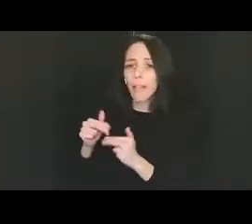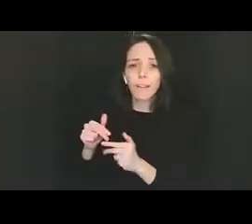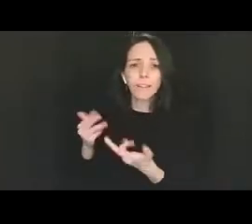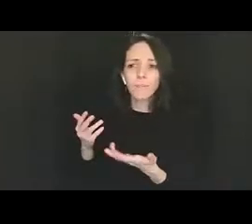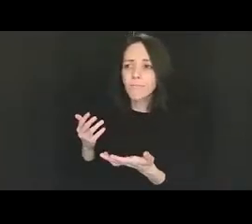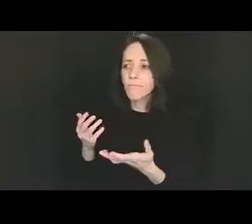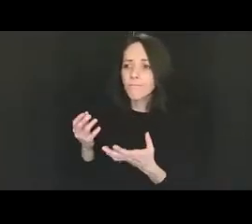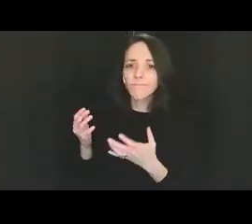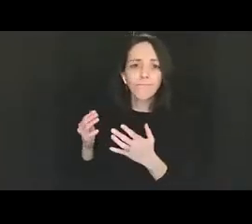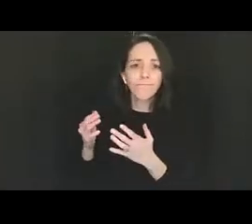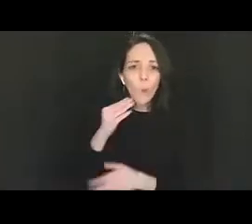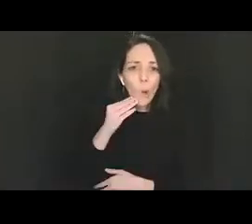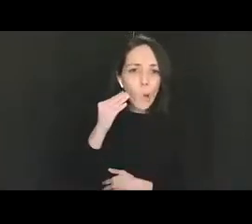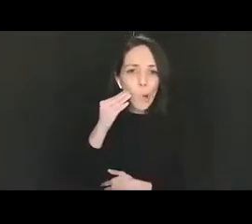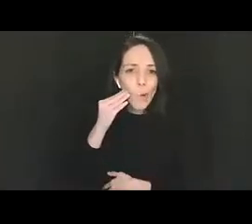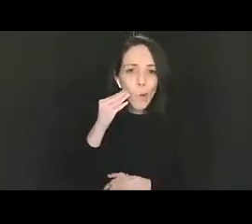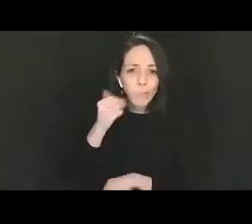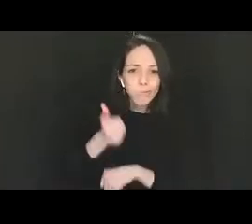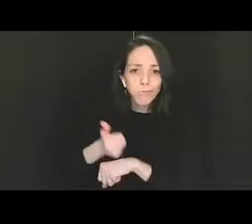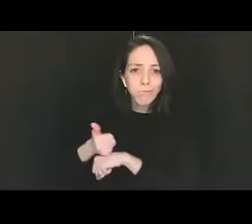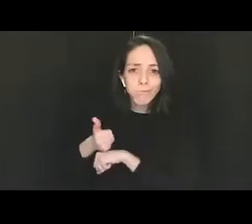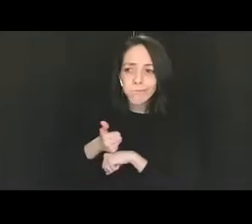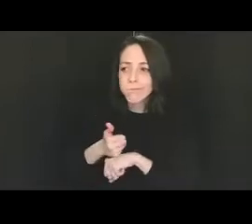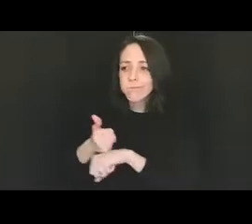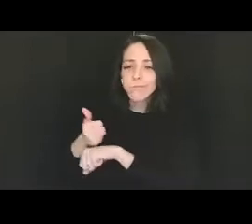some kind of a